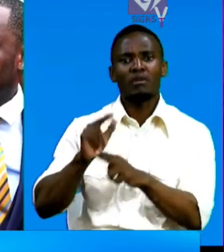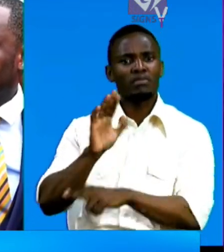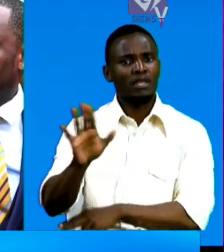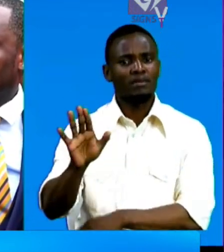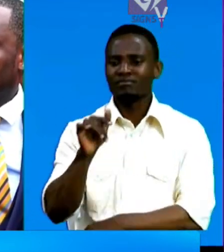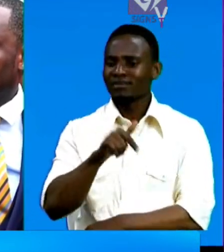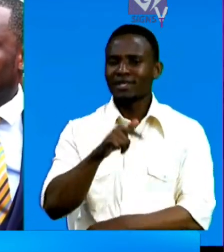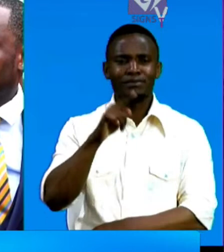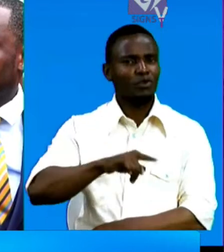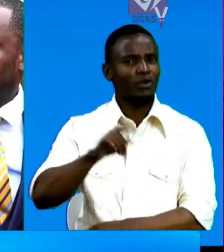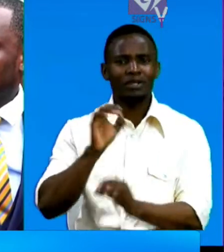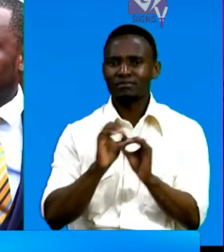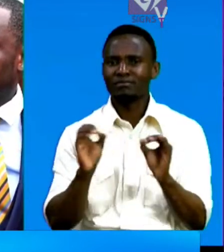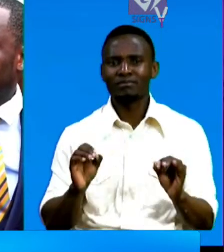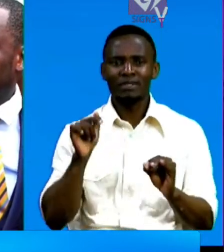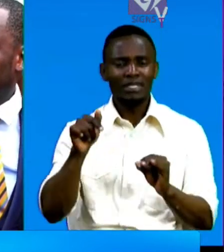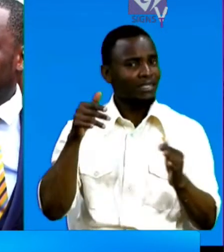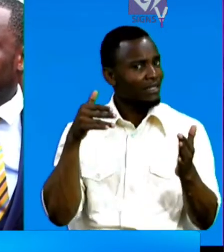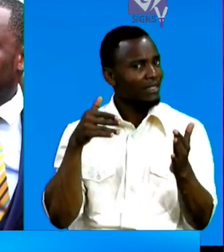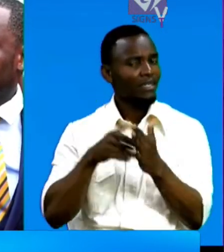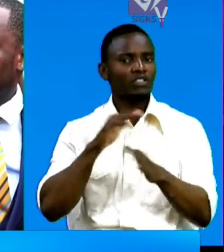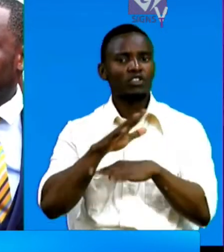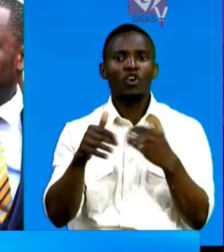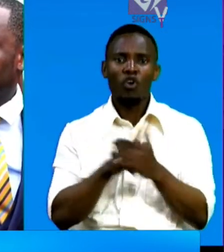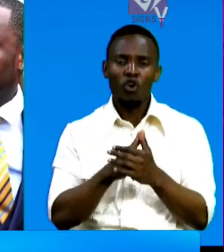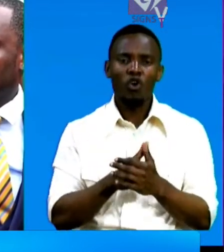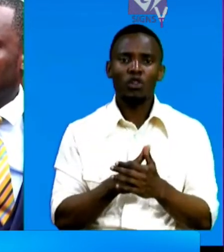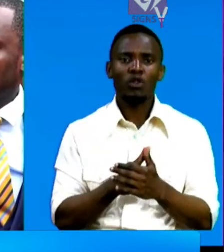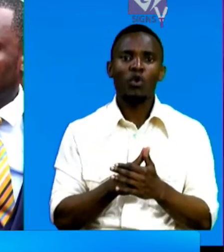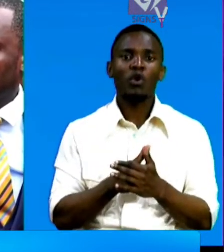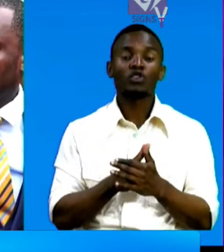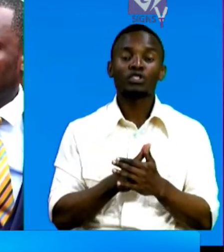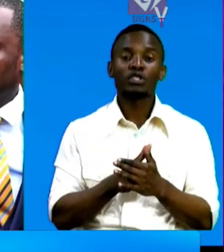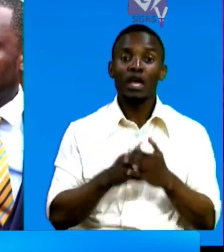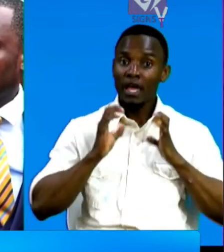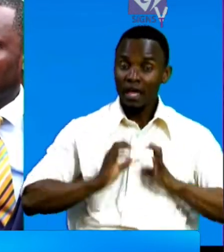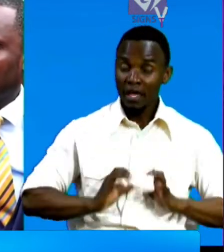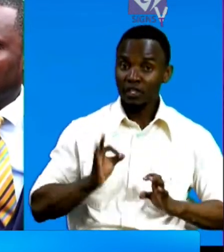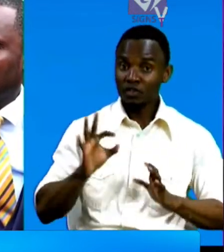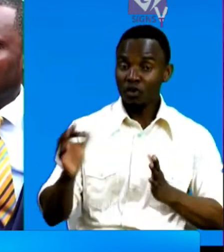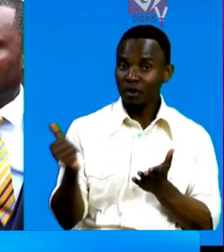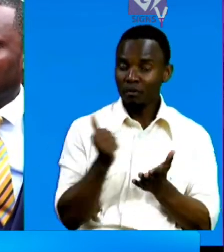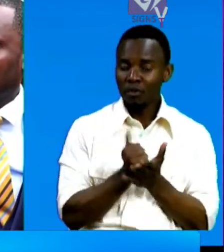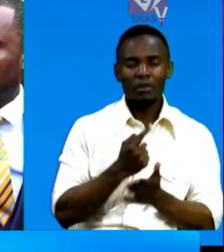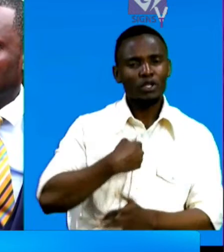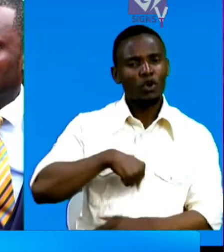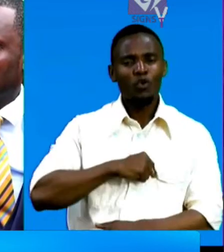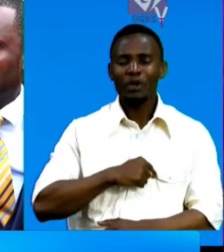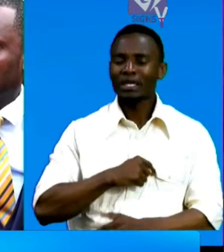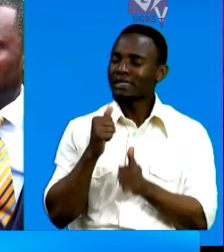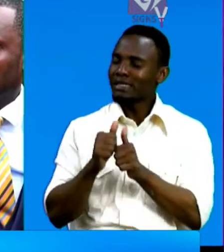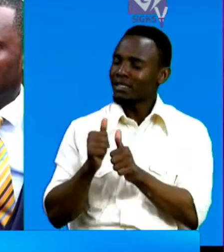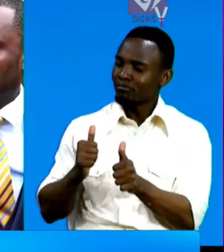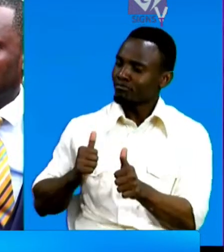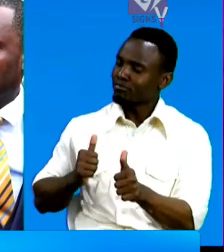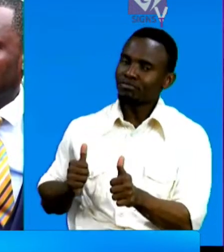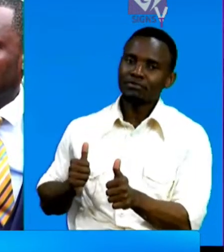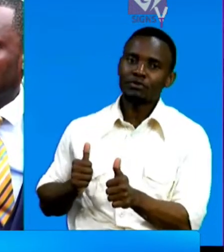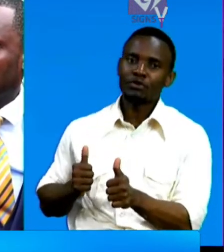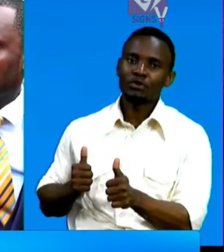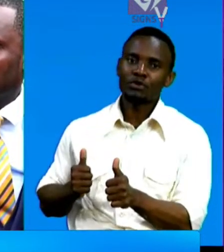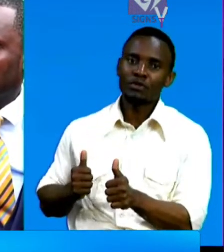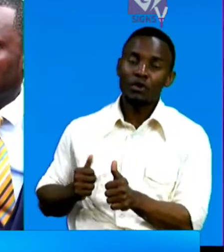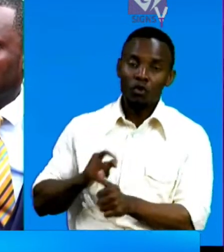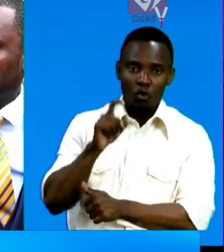proper. It's against all forms of employment. Kwa hivyo tunakataa katakata kutofuata sheria.